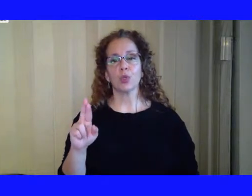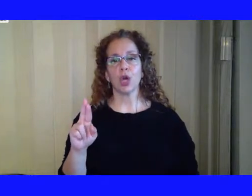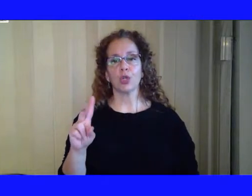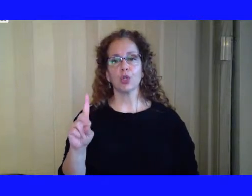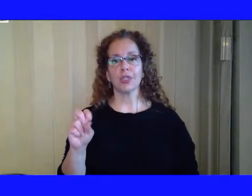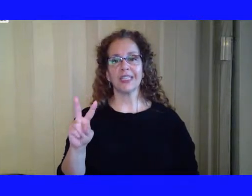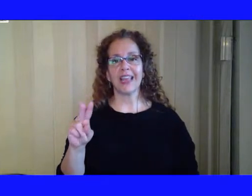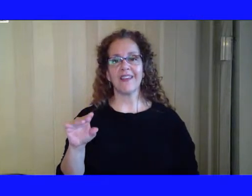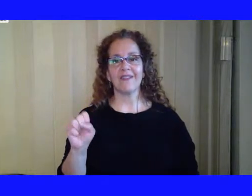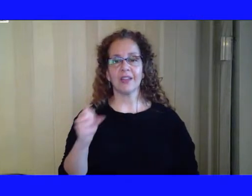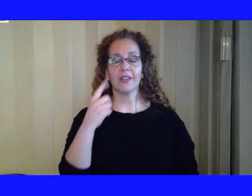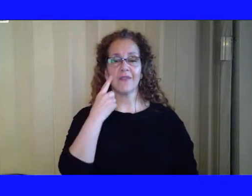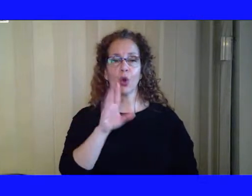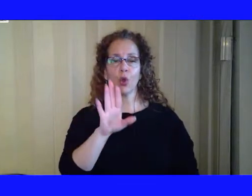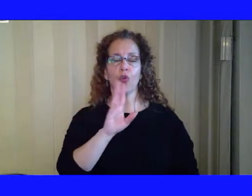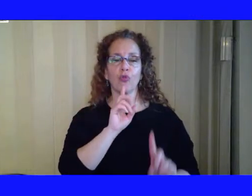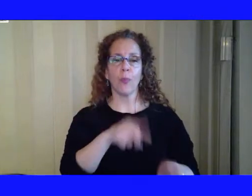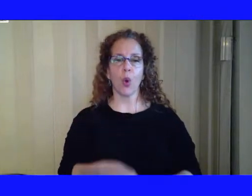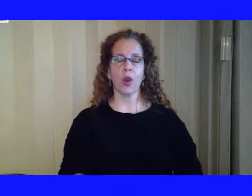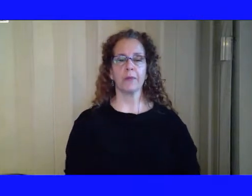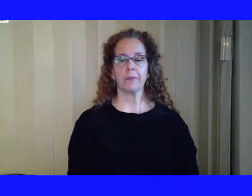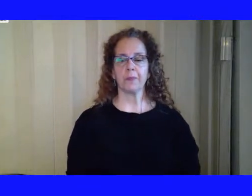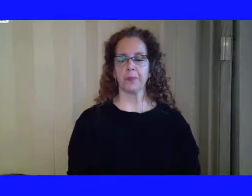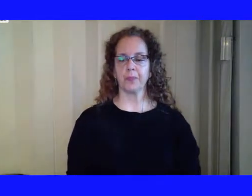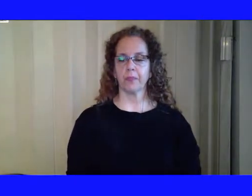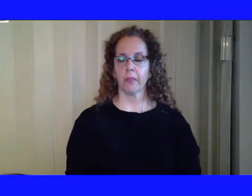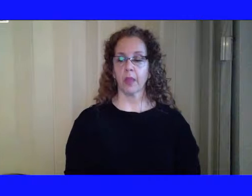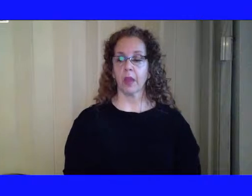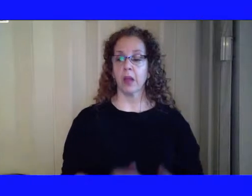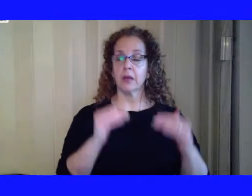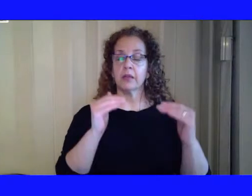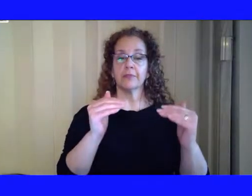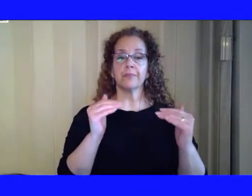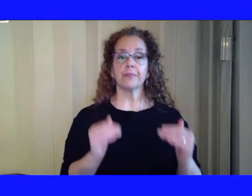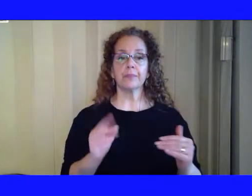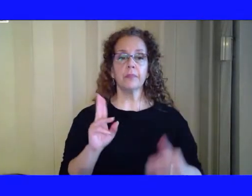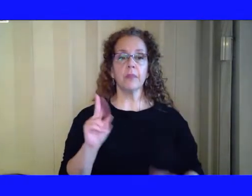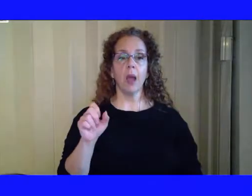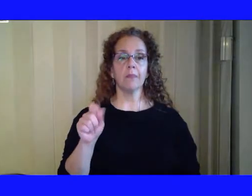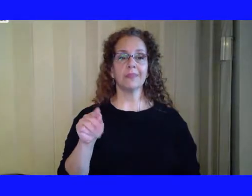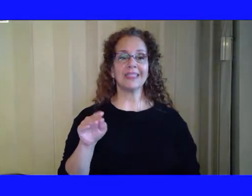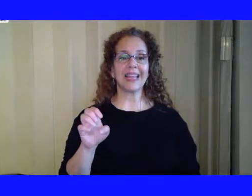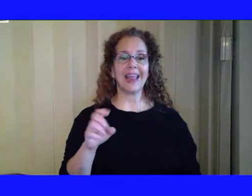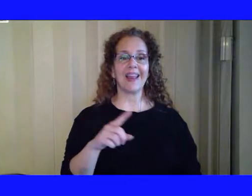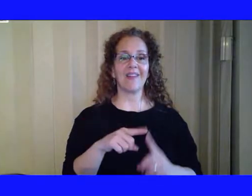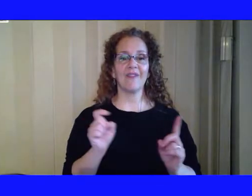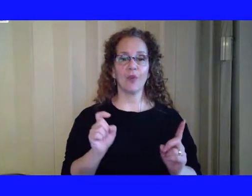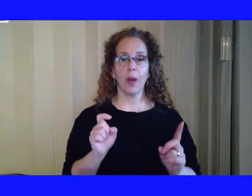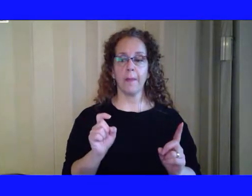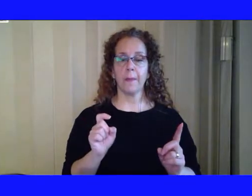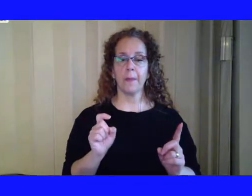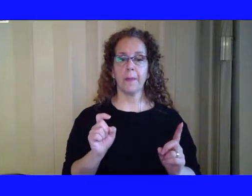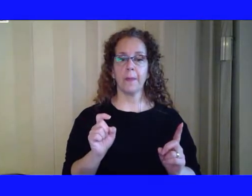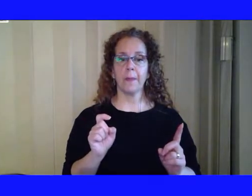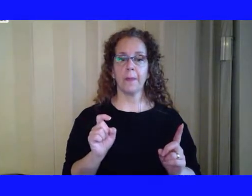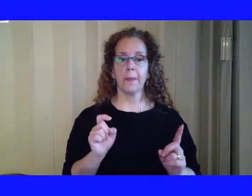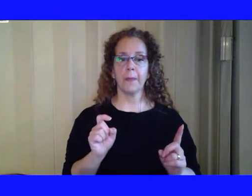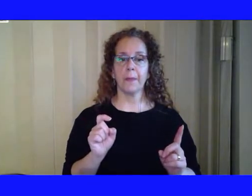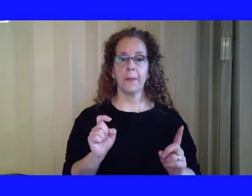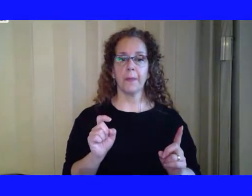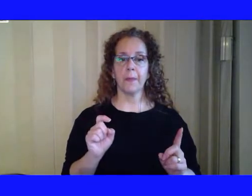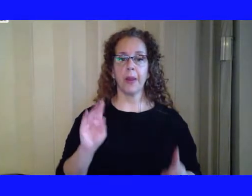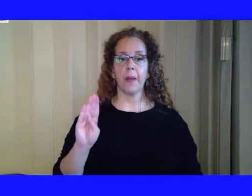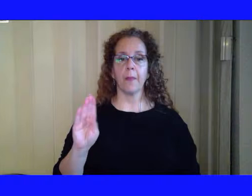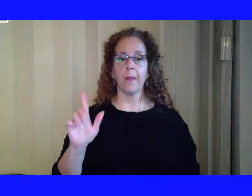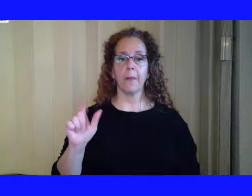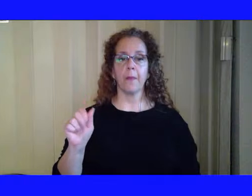Office of EEO. So the Office of EEO is responsible for ensuring compliance with our EEO policy, which